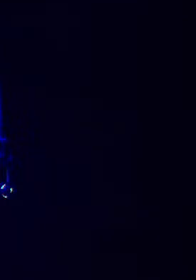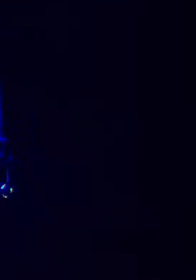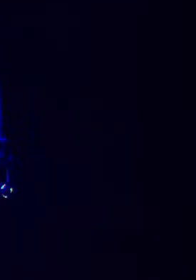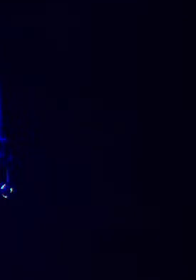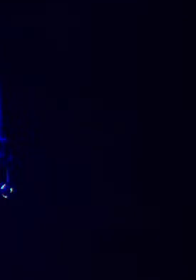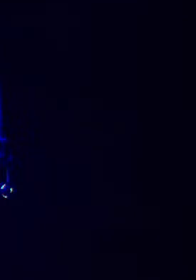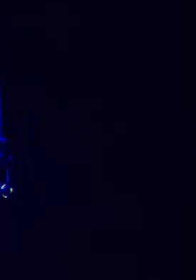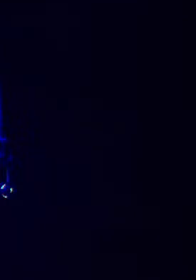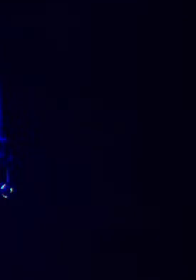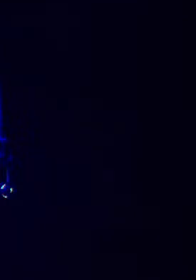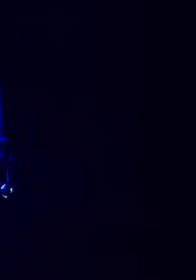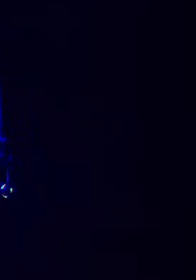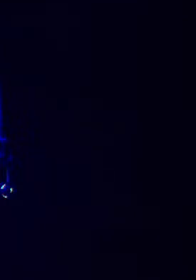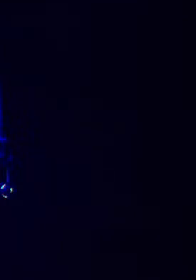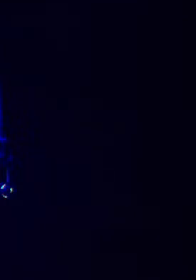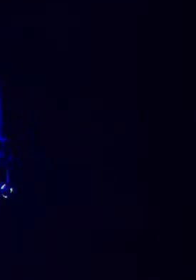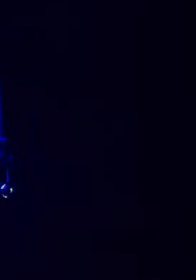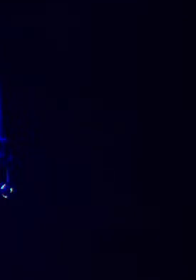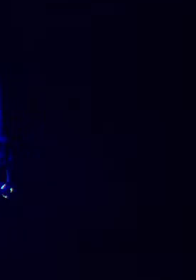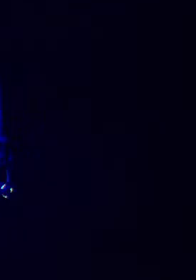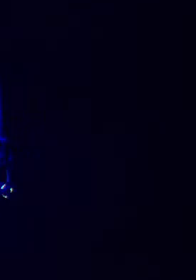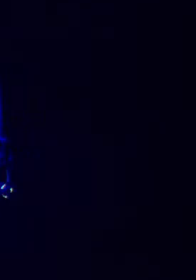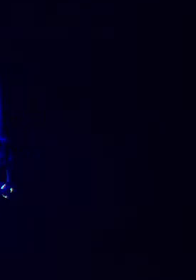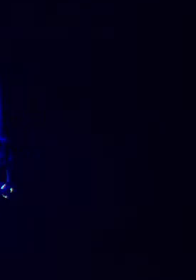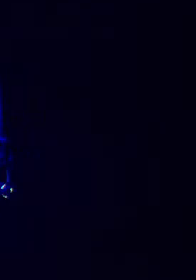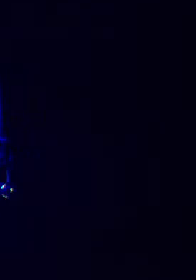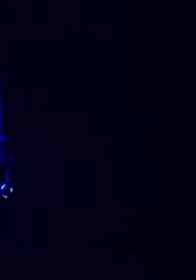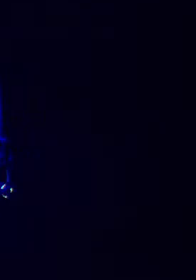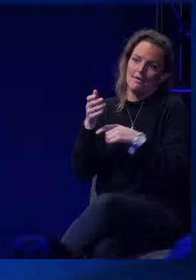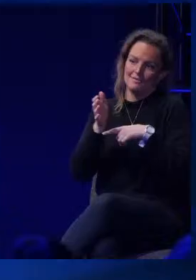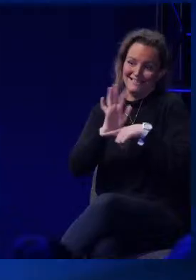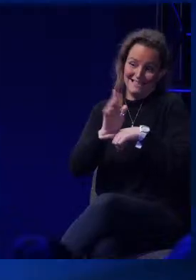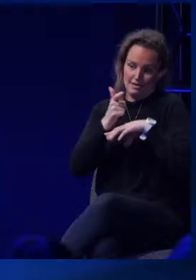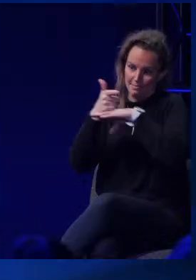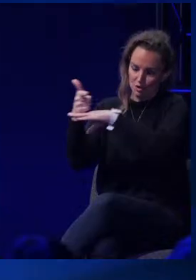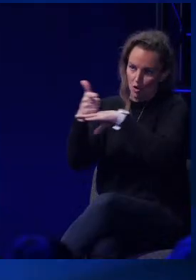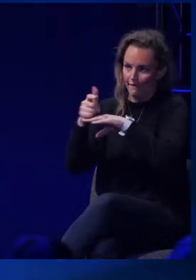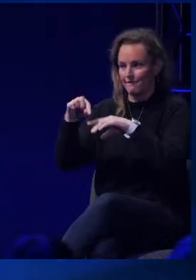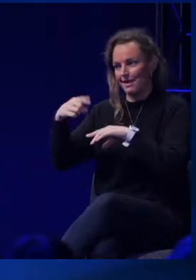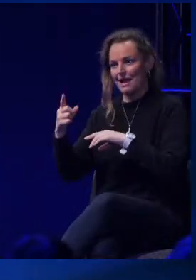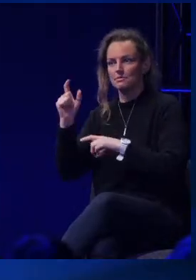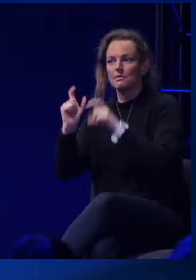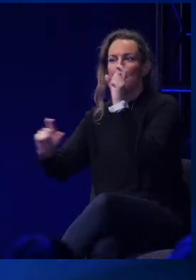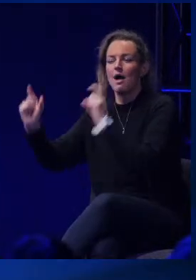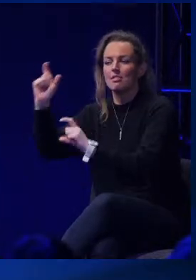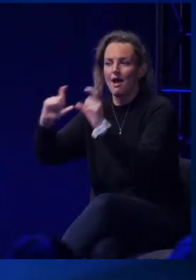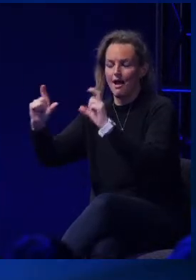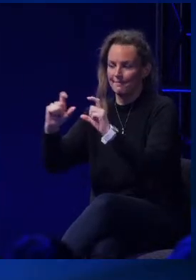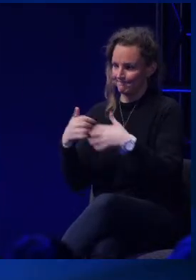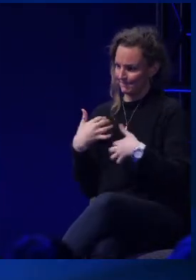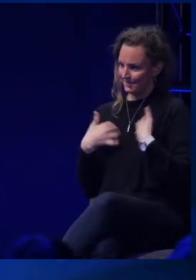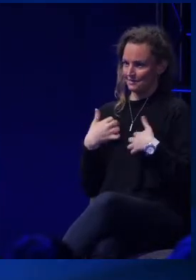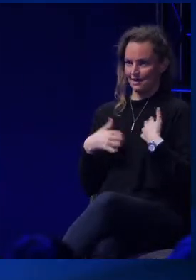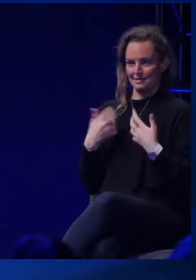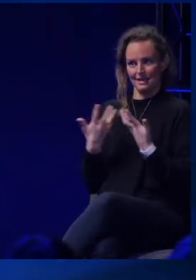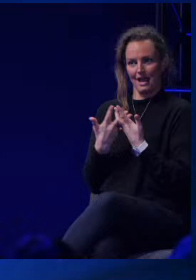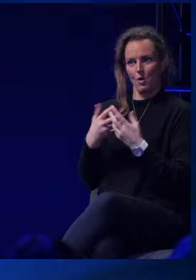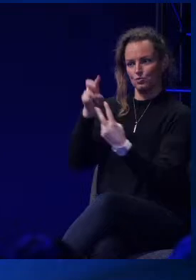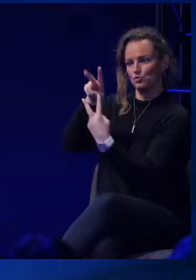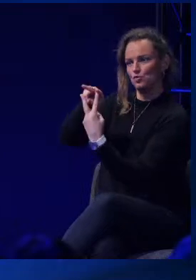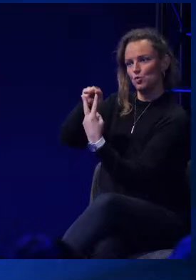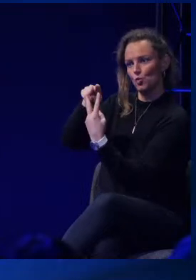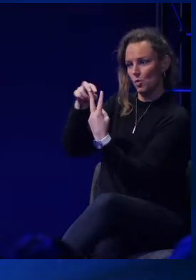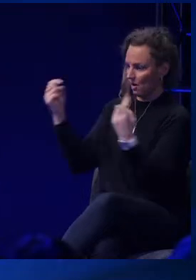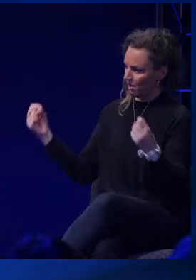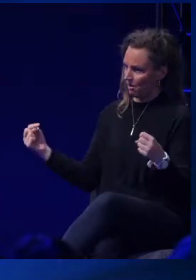conversation on the art of cinematography and color. It's always quite exciting to see how these two elements come together to